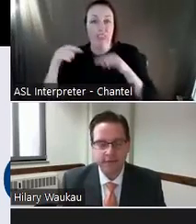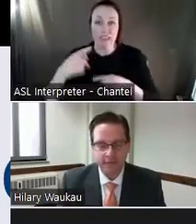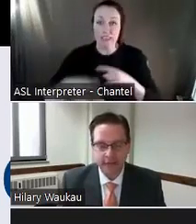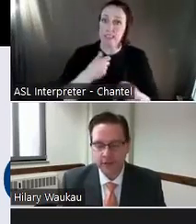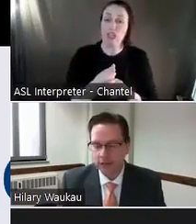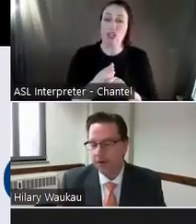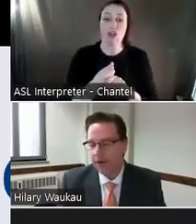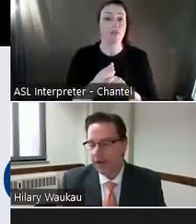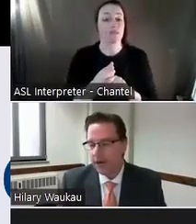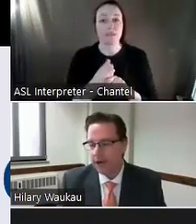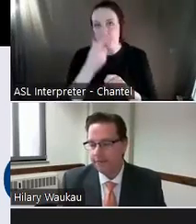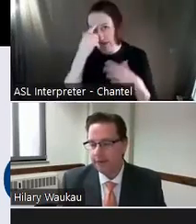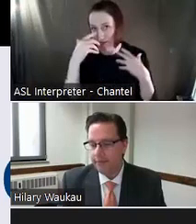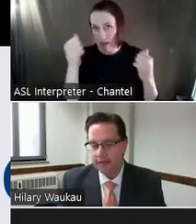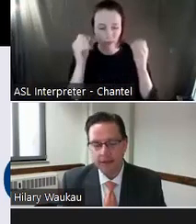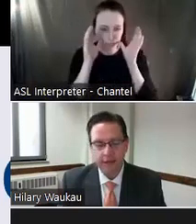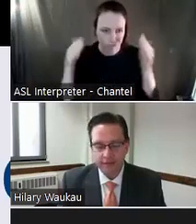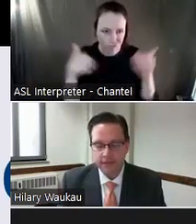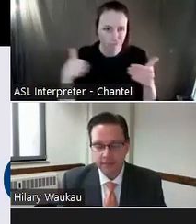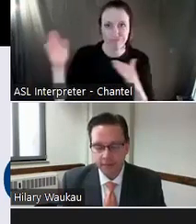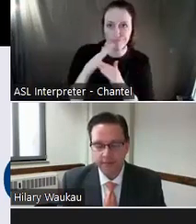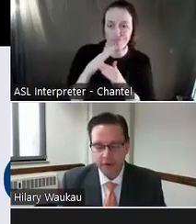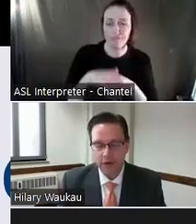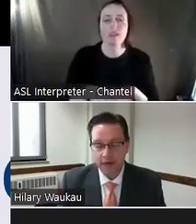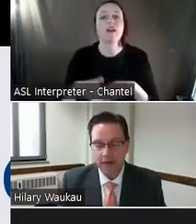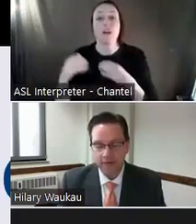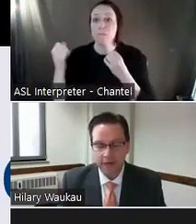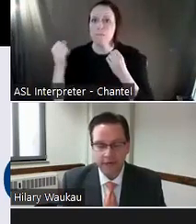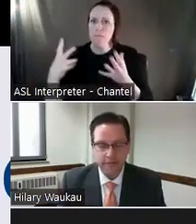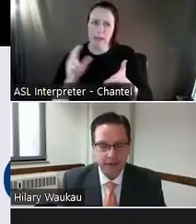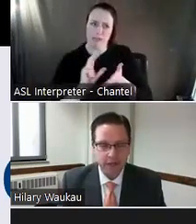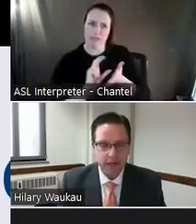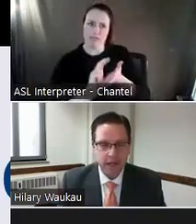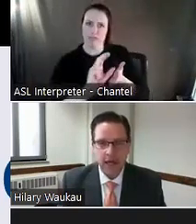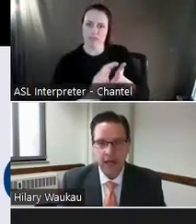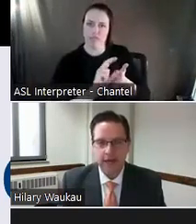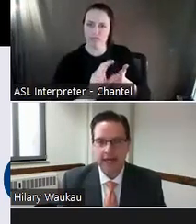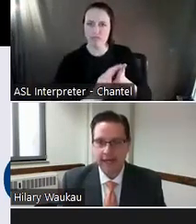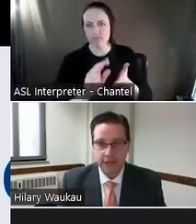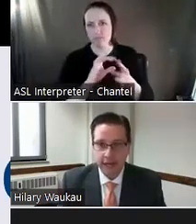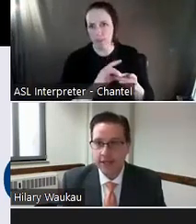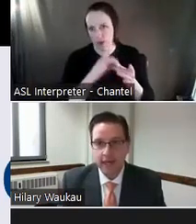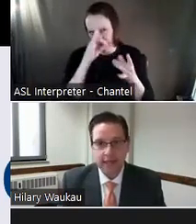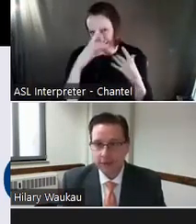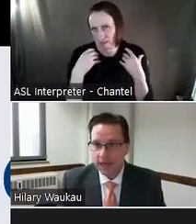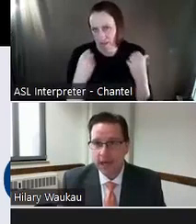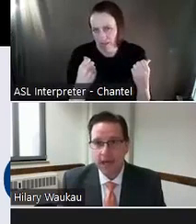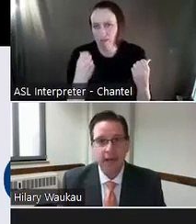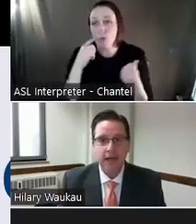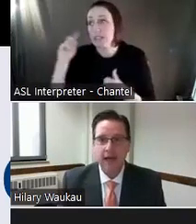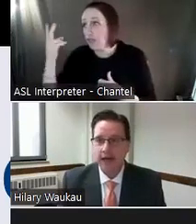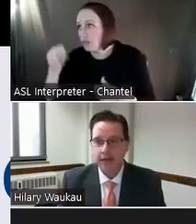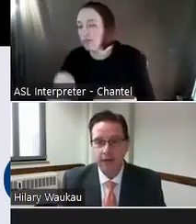been a substantial number of mental health investments put forward in Governor Ewers' budget at DHS, at